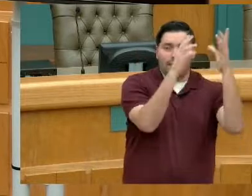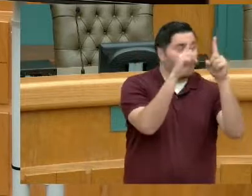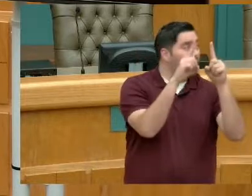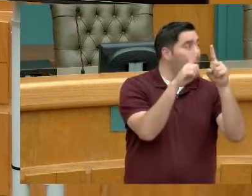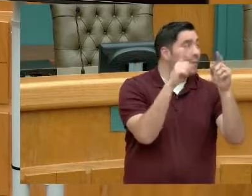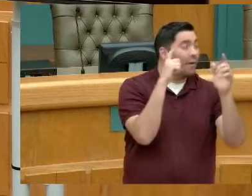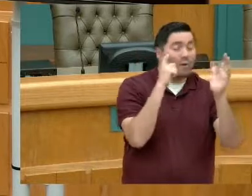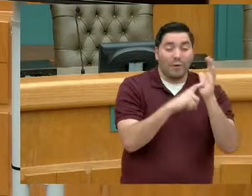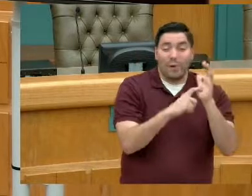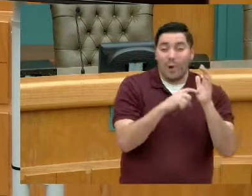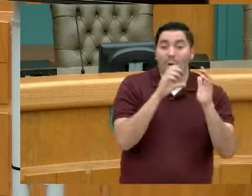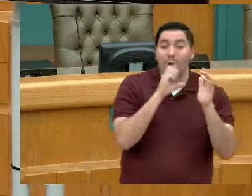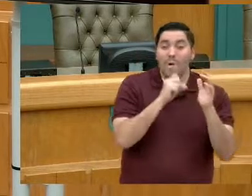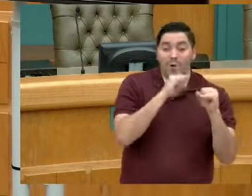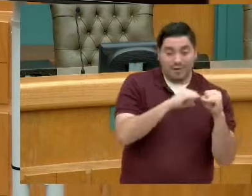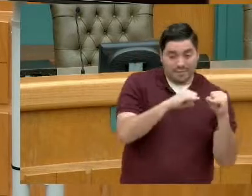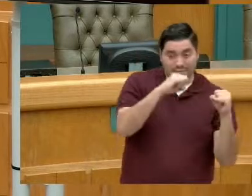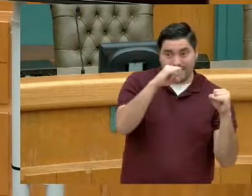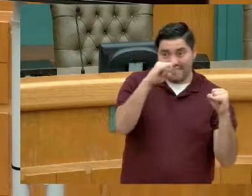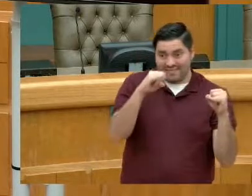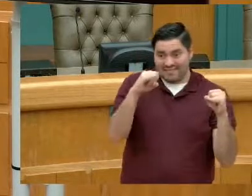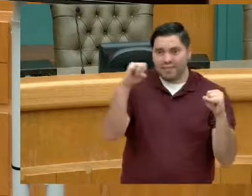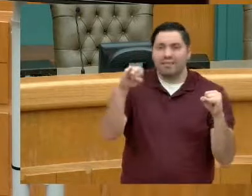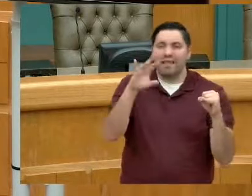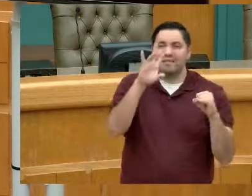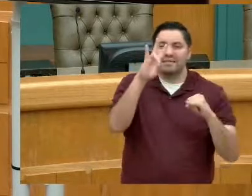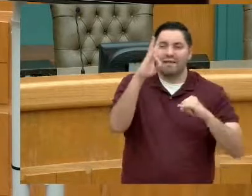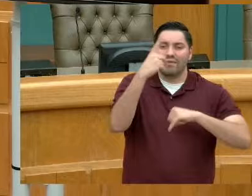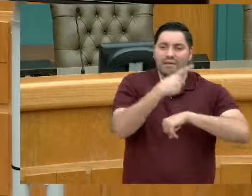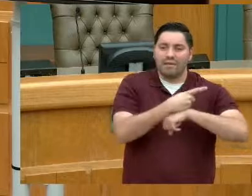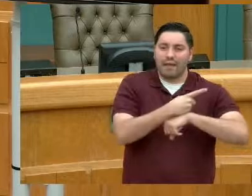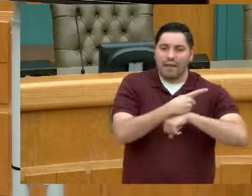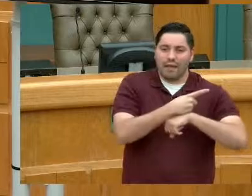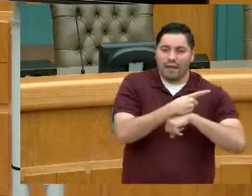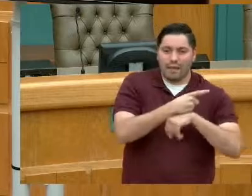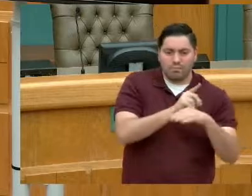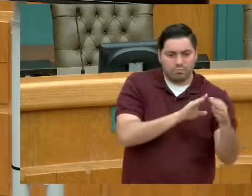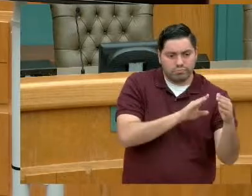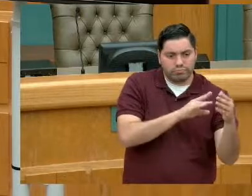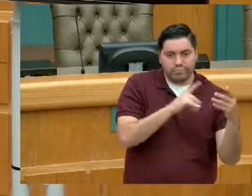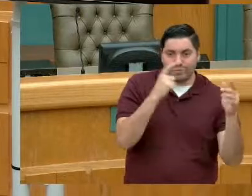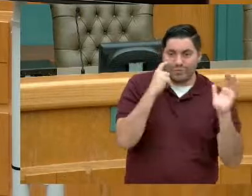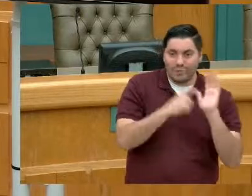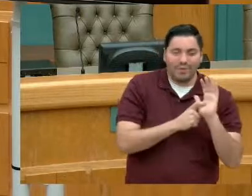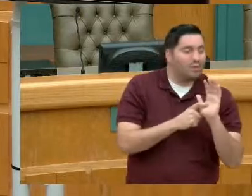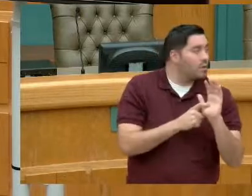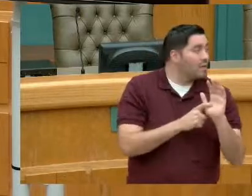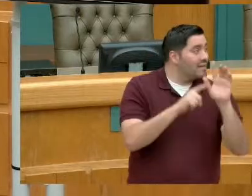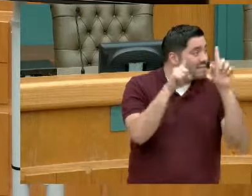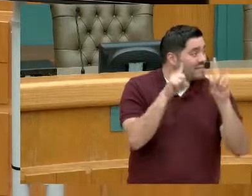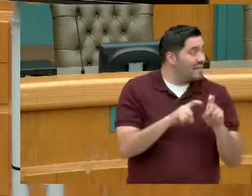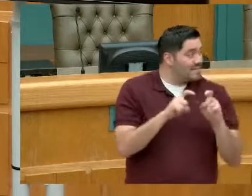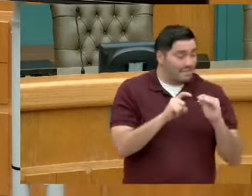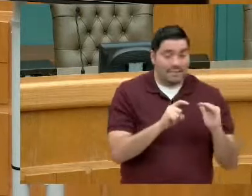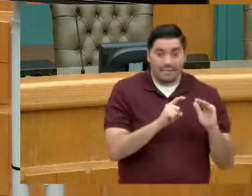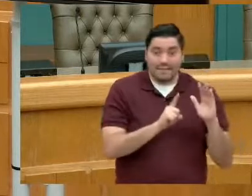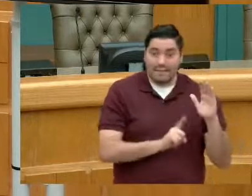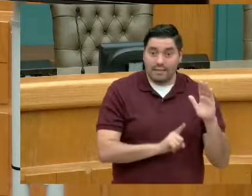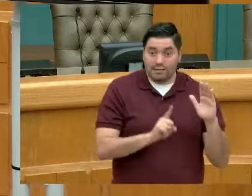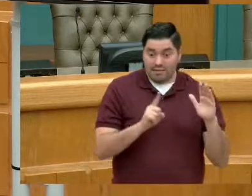shows a 7-day trending average. So the 7-day average, you can see on testing, we had a high